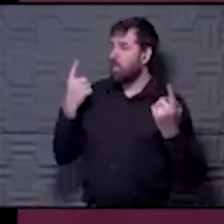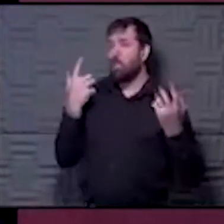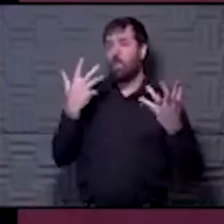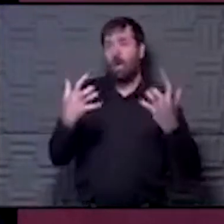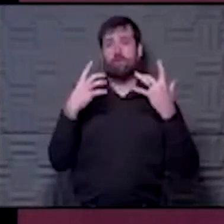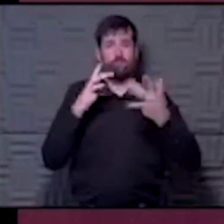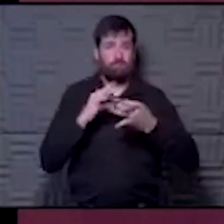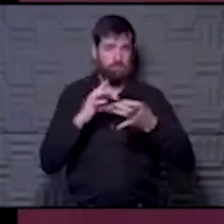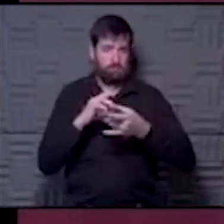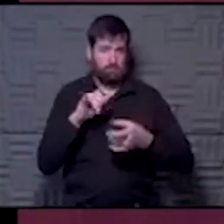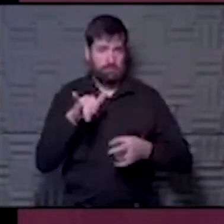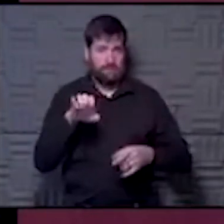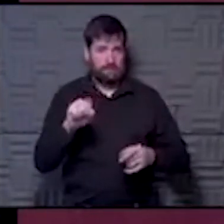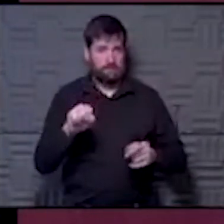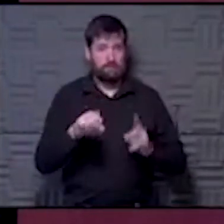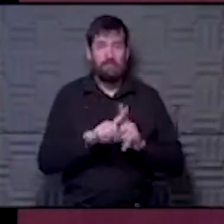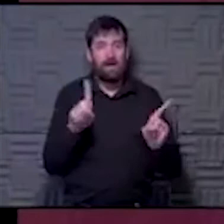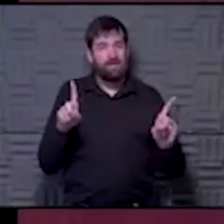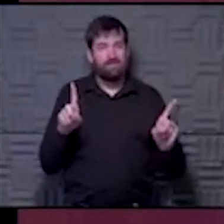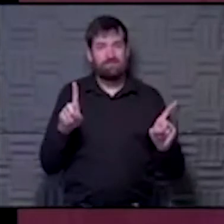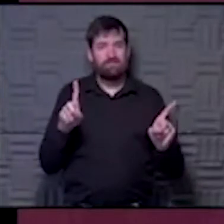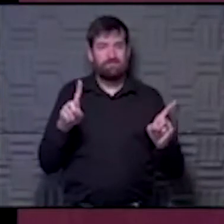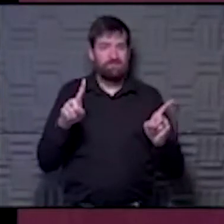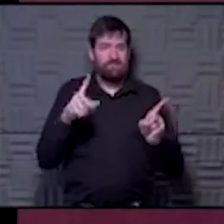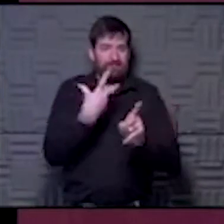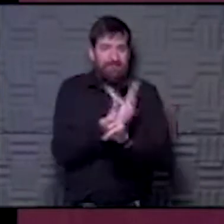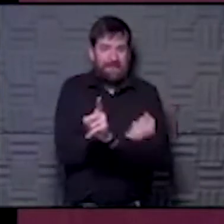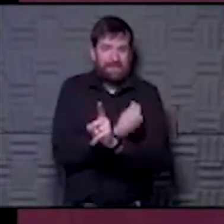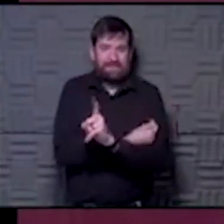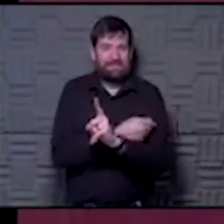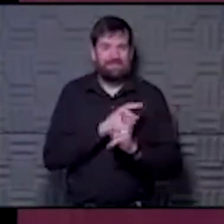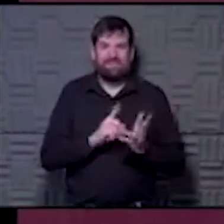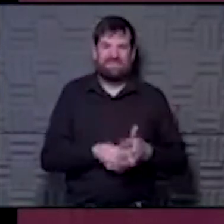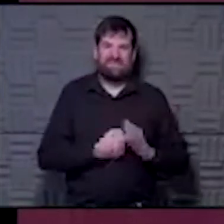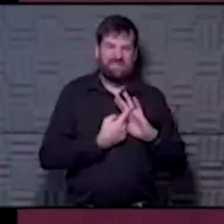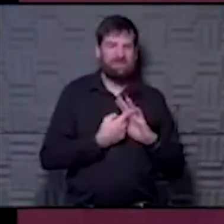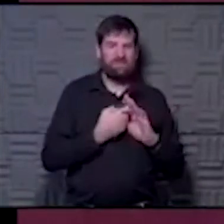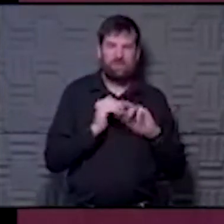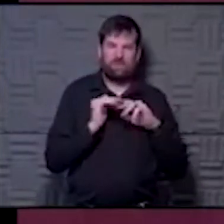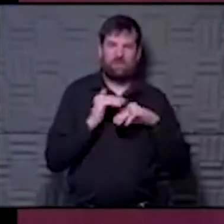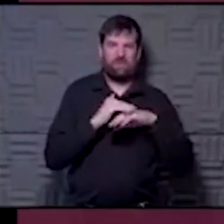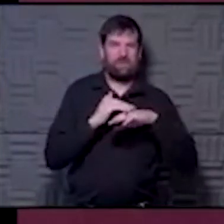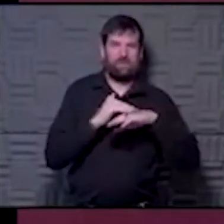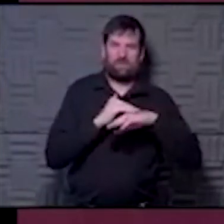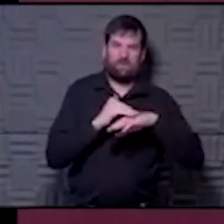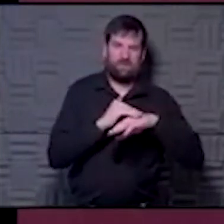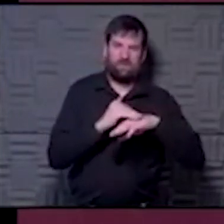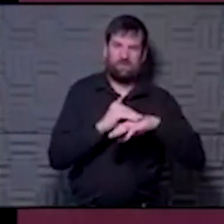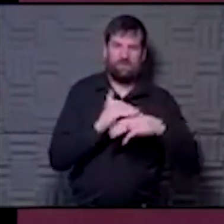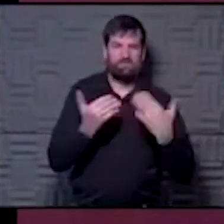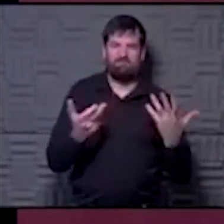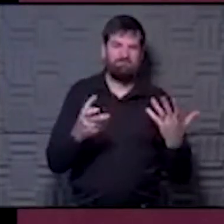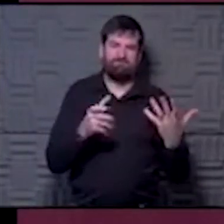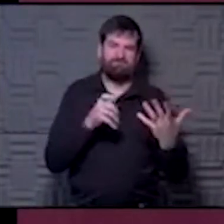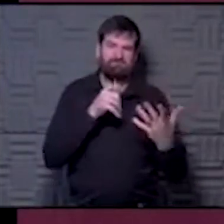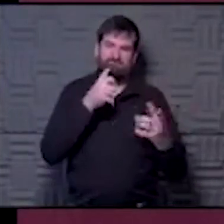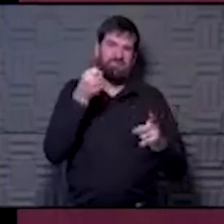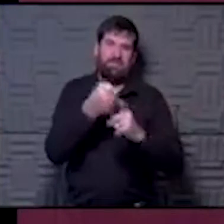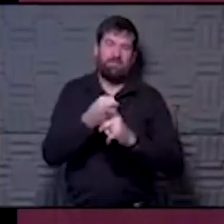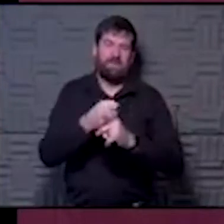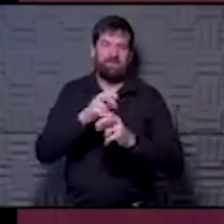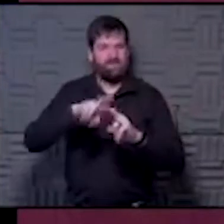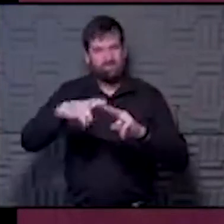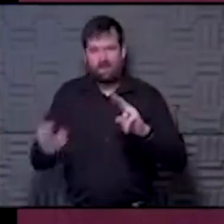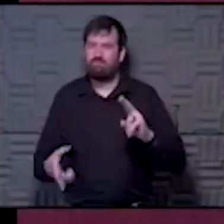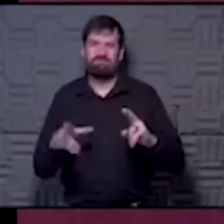but the truth is that the vaccine rollout is still in its infancy stage. So I don't think it'll be affecting the drop. We were at